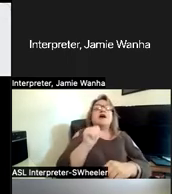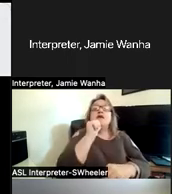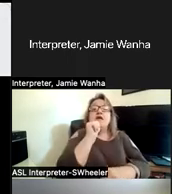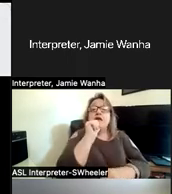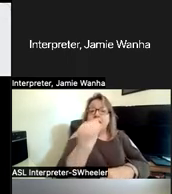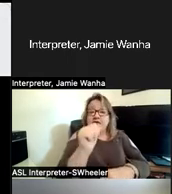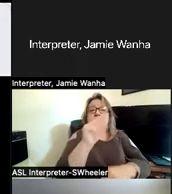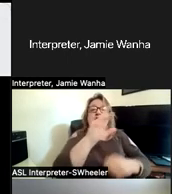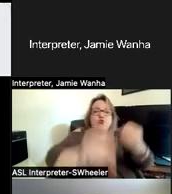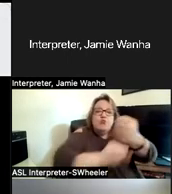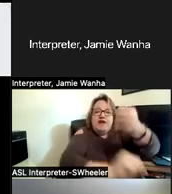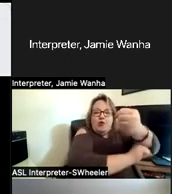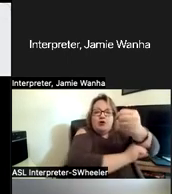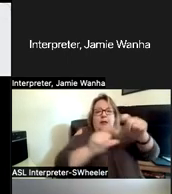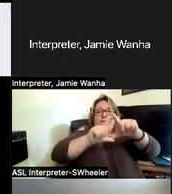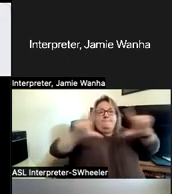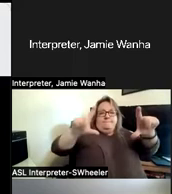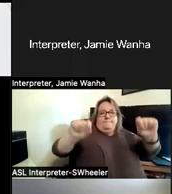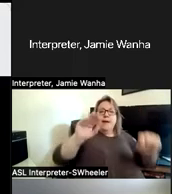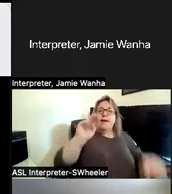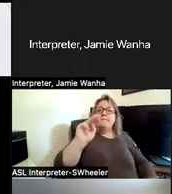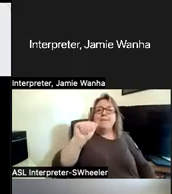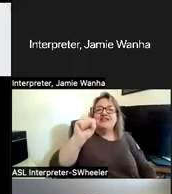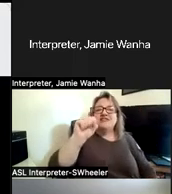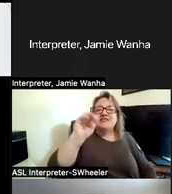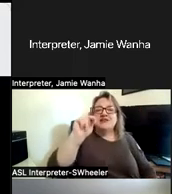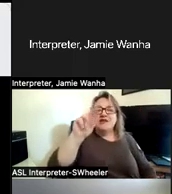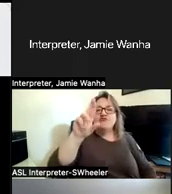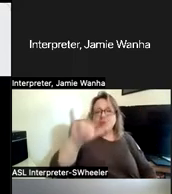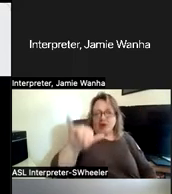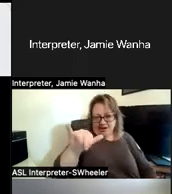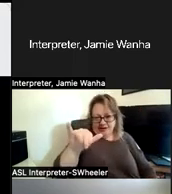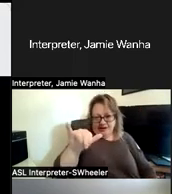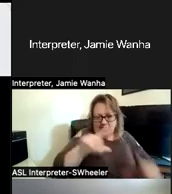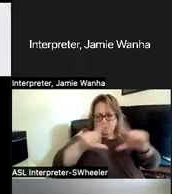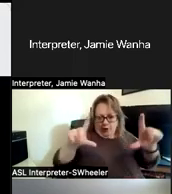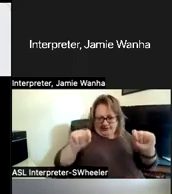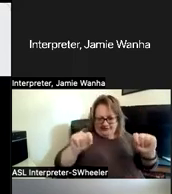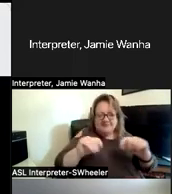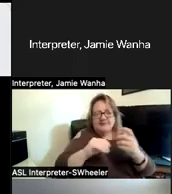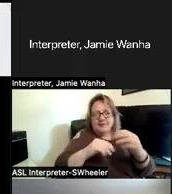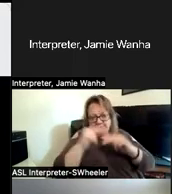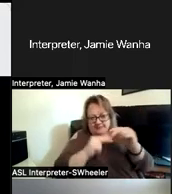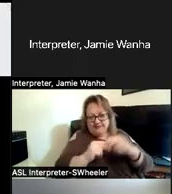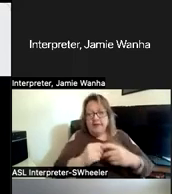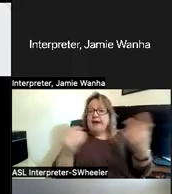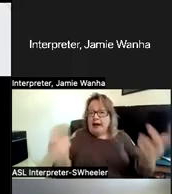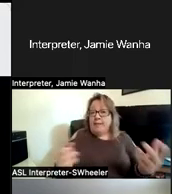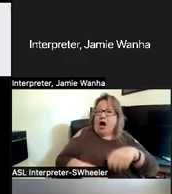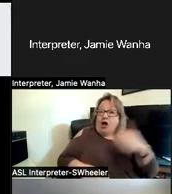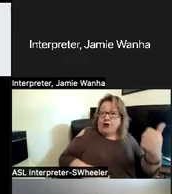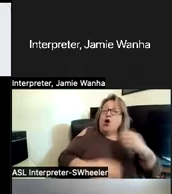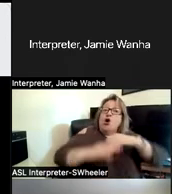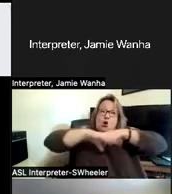one, we are going to see also key finding in other aspects, like for example, coastal communities may